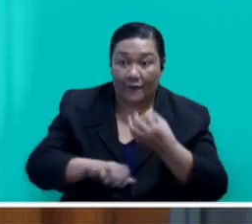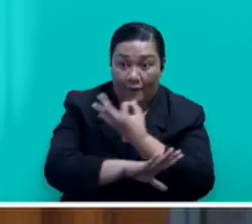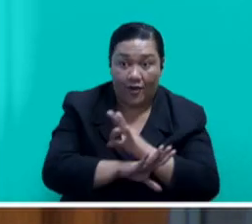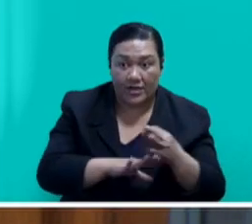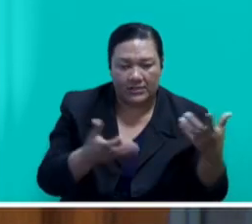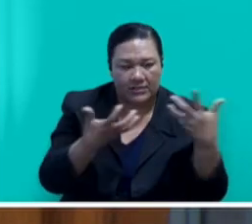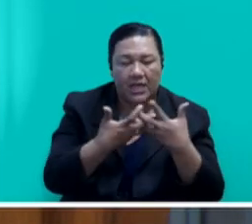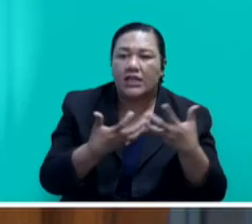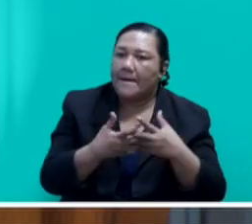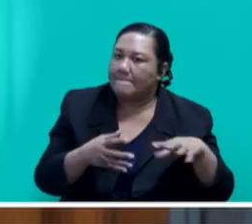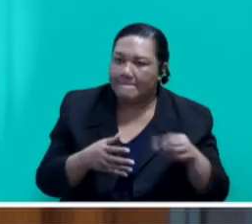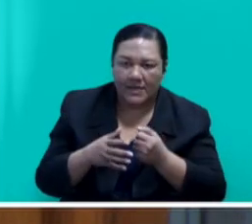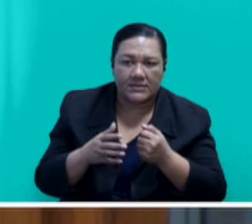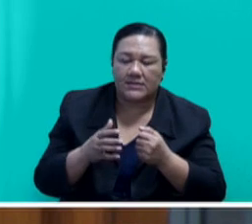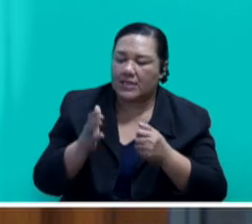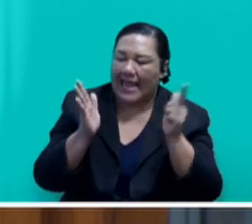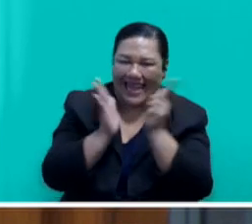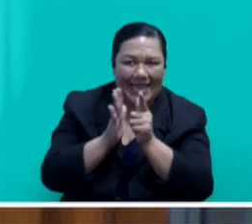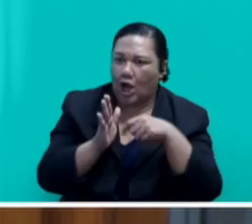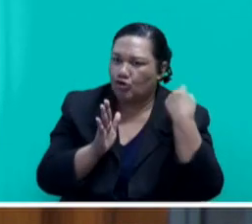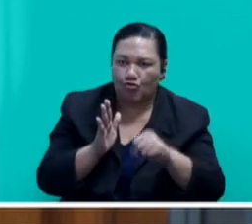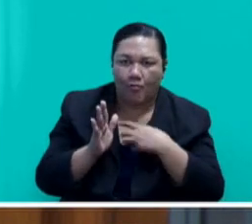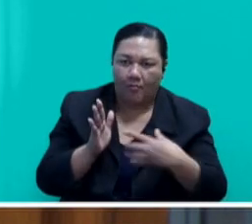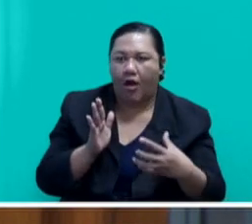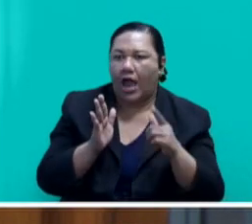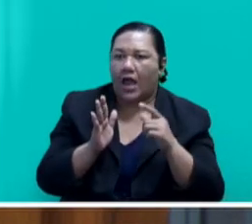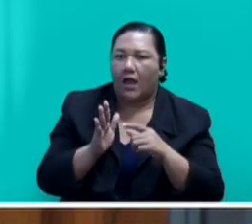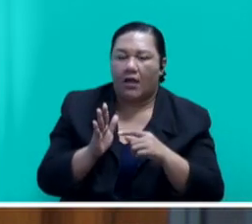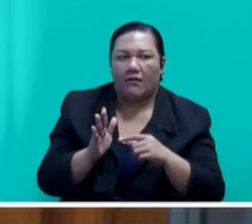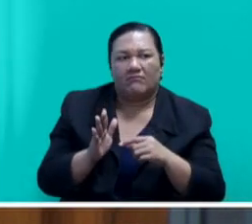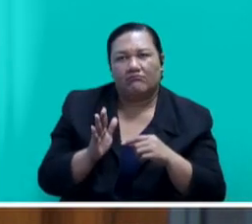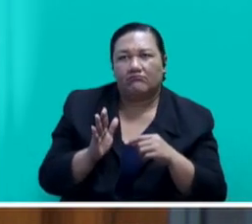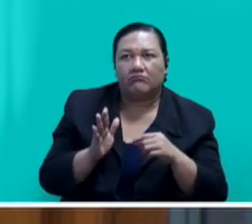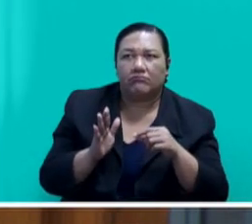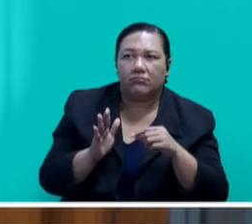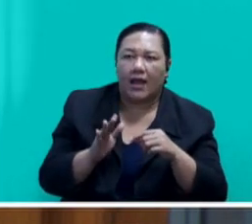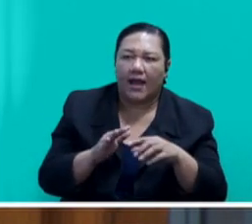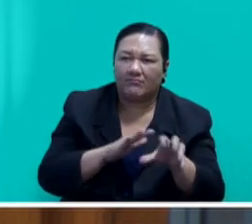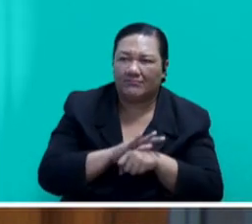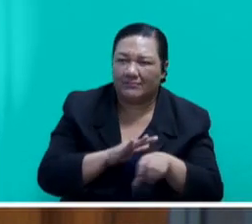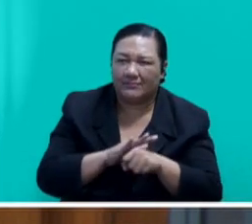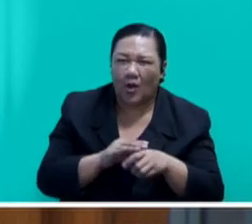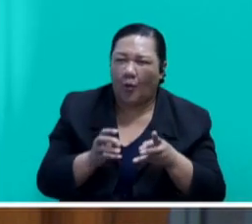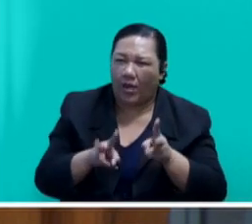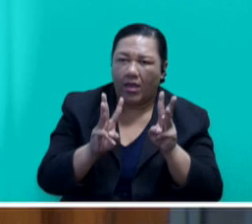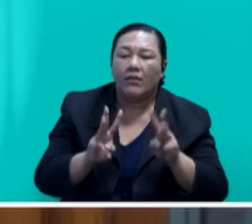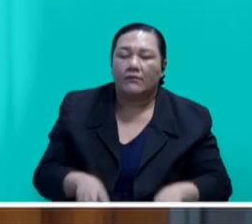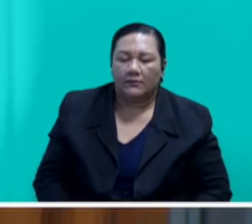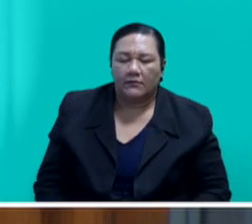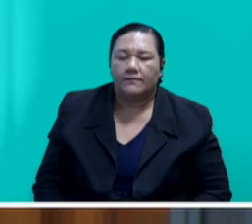illegal forest activities. Mr. Speaker, sir, in balancing economic activity with